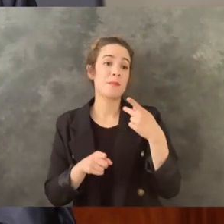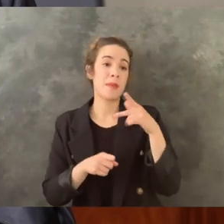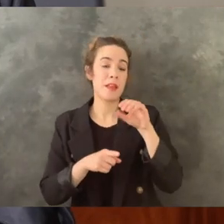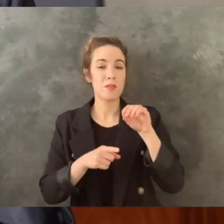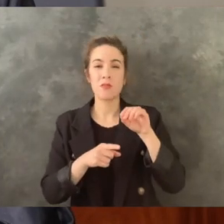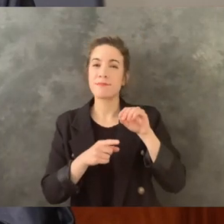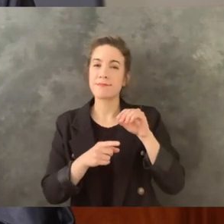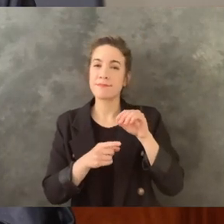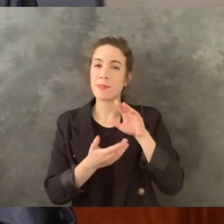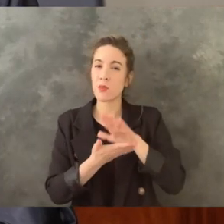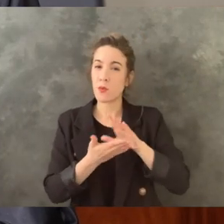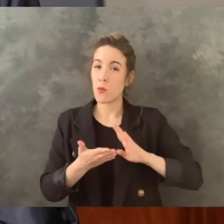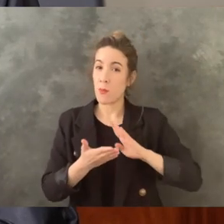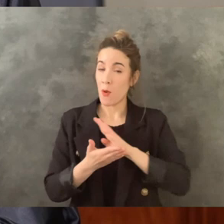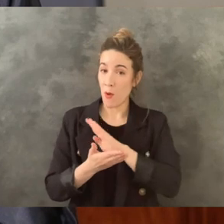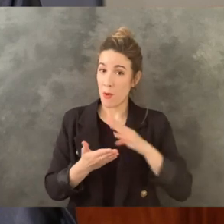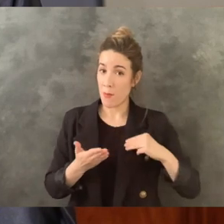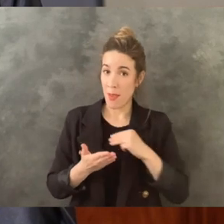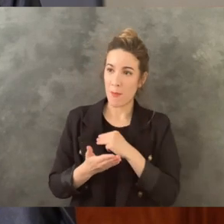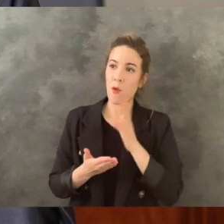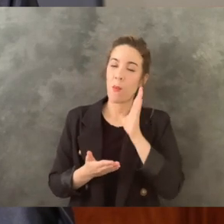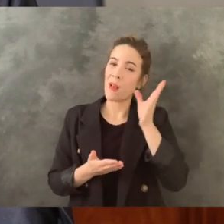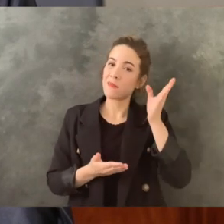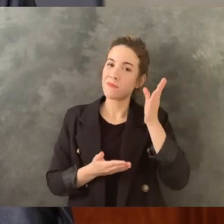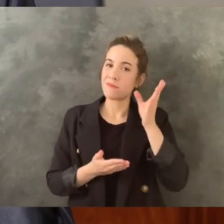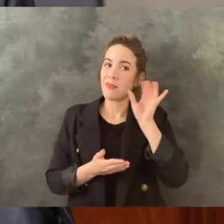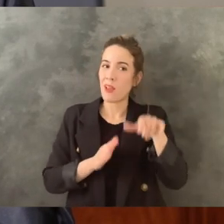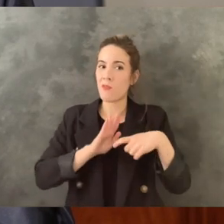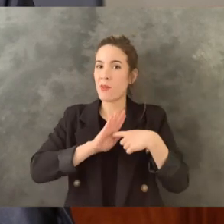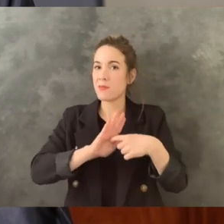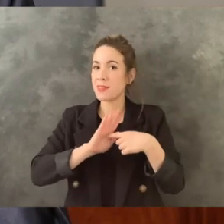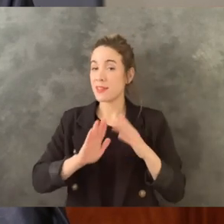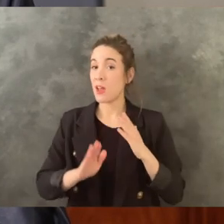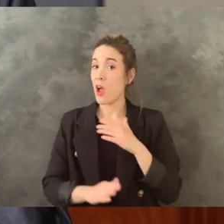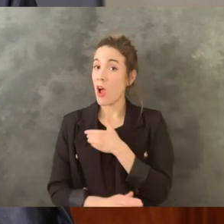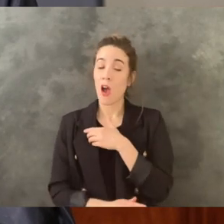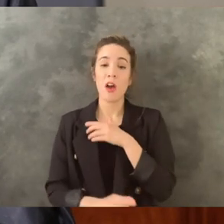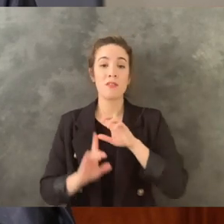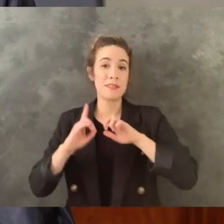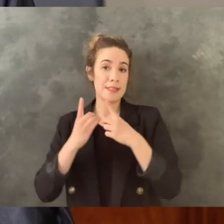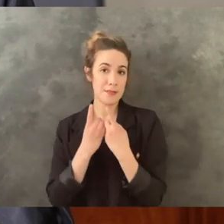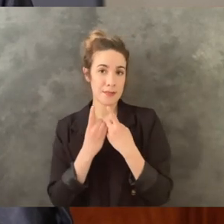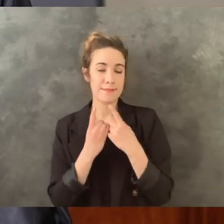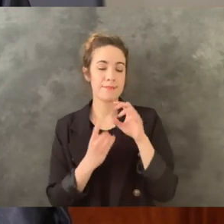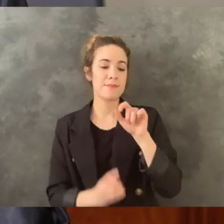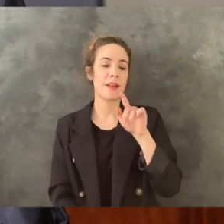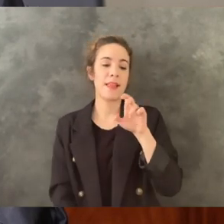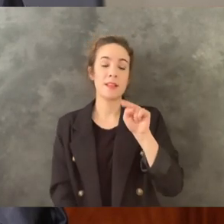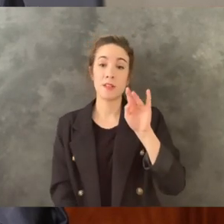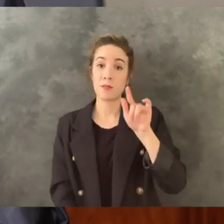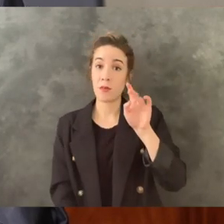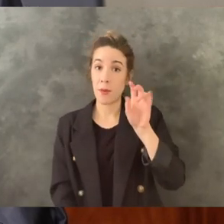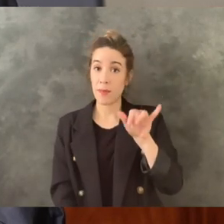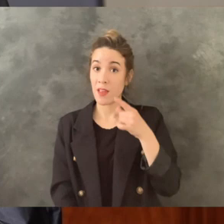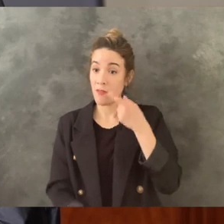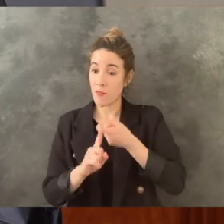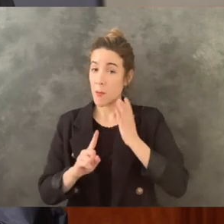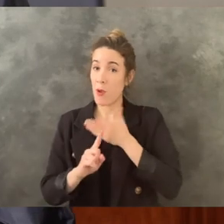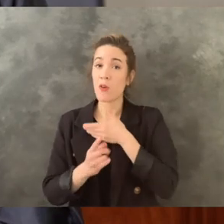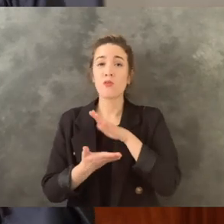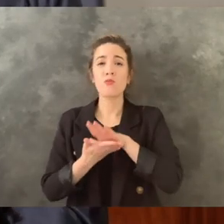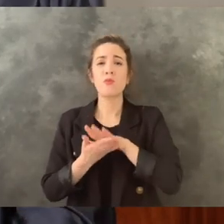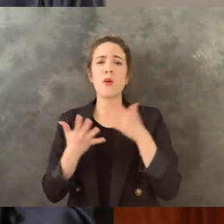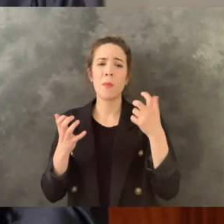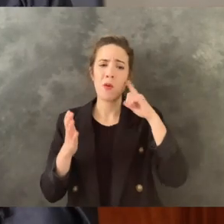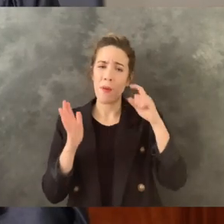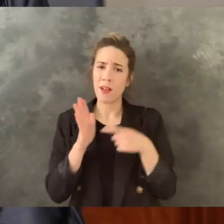Pasco County School Board member who represents our district, the Honorable Allison Crumley. From our school, allow me to